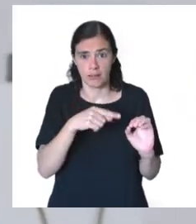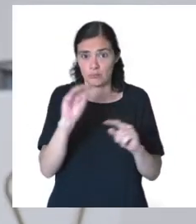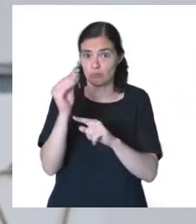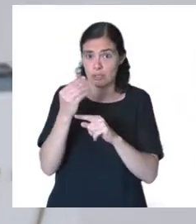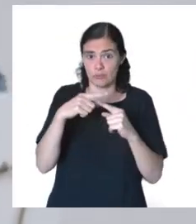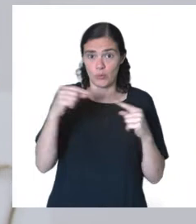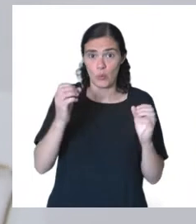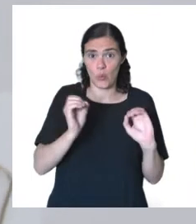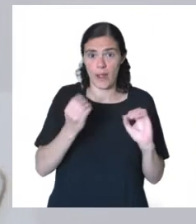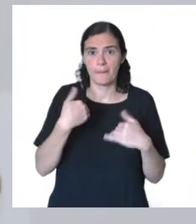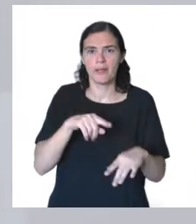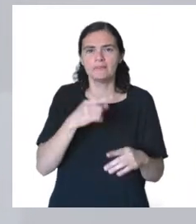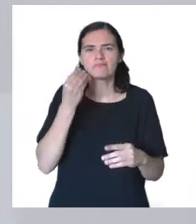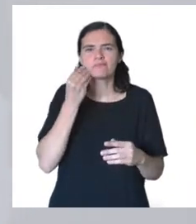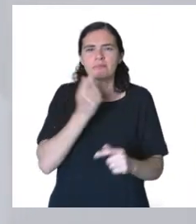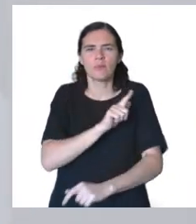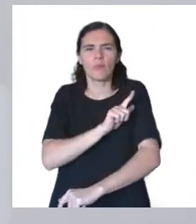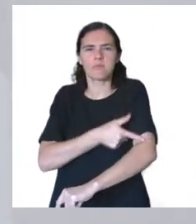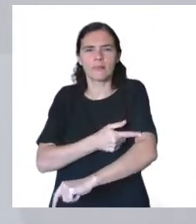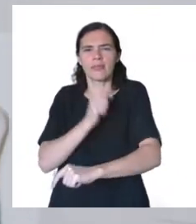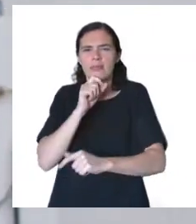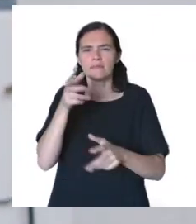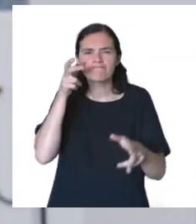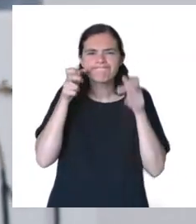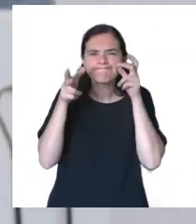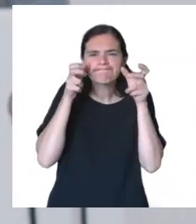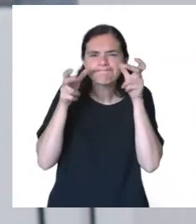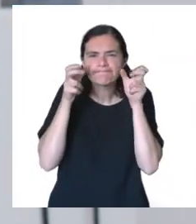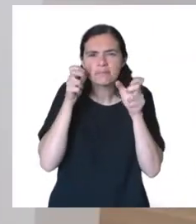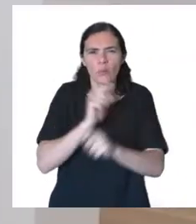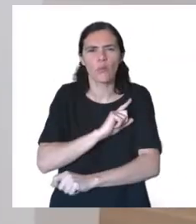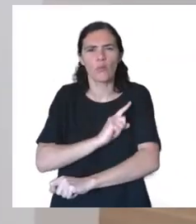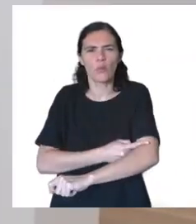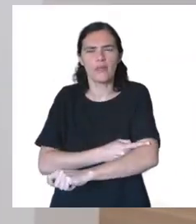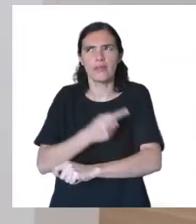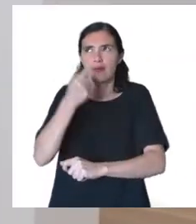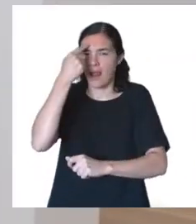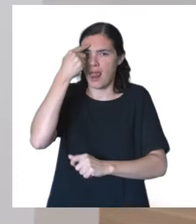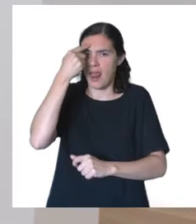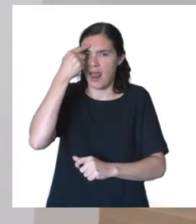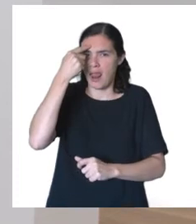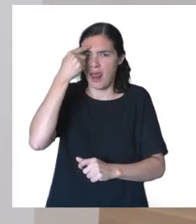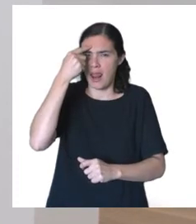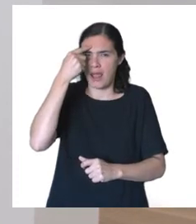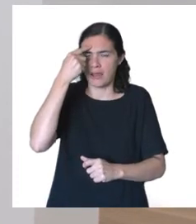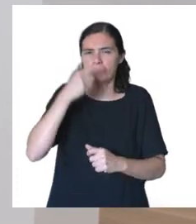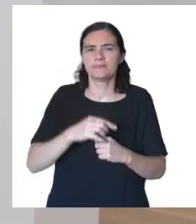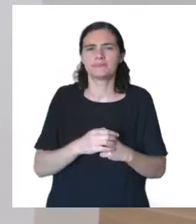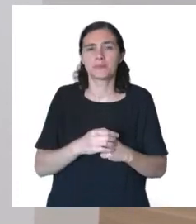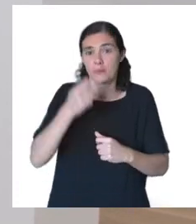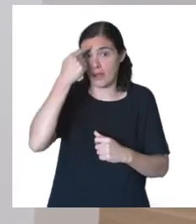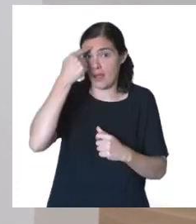sharp point in this object. But through the power of perception, through the power of